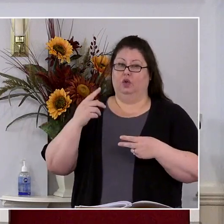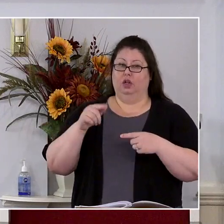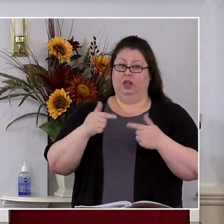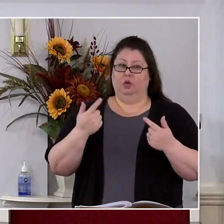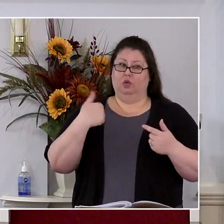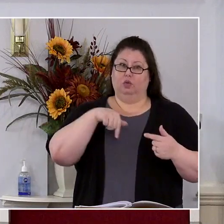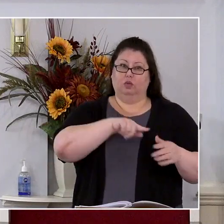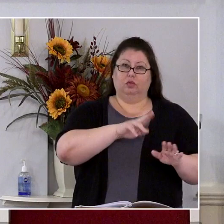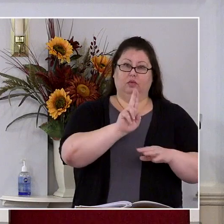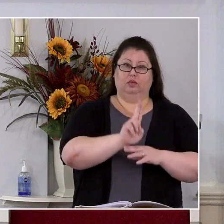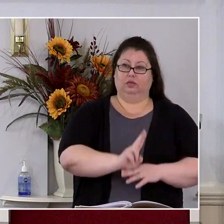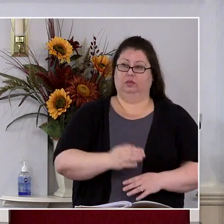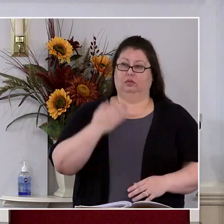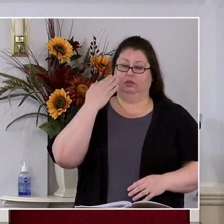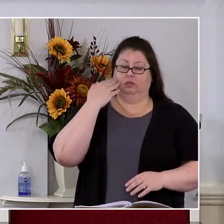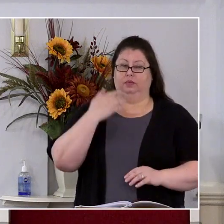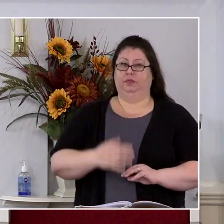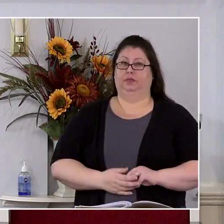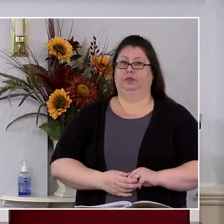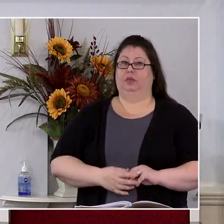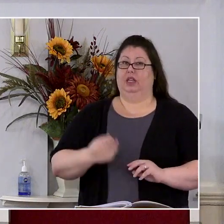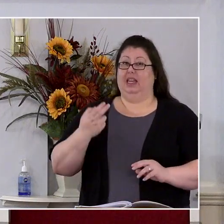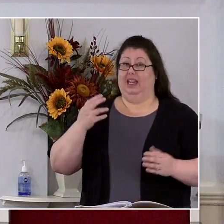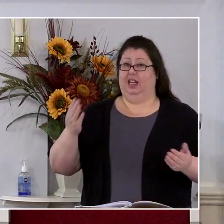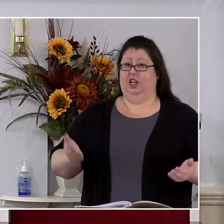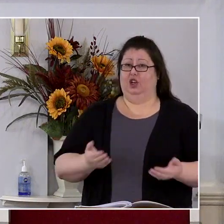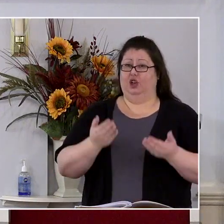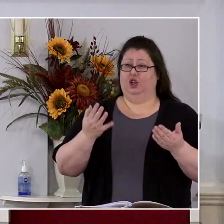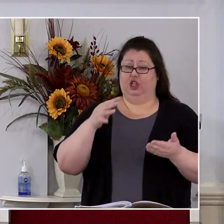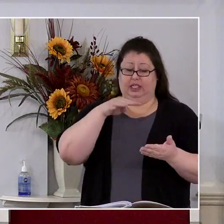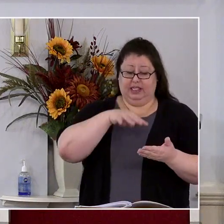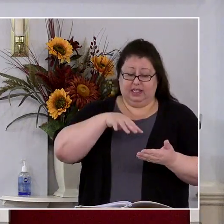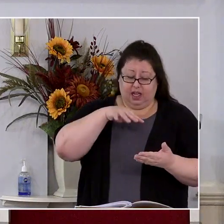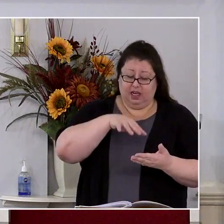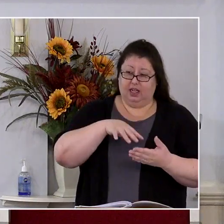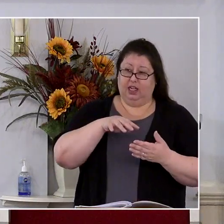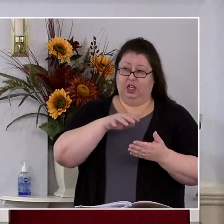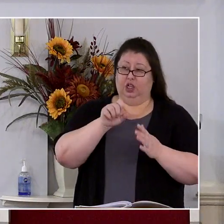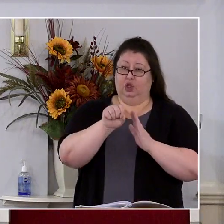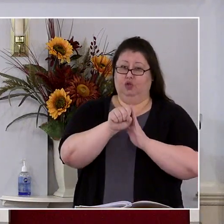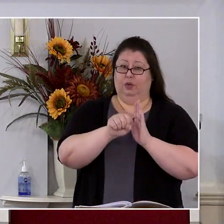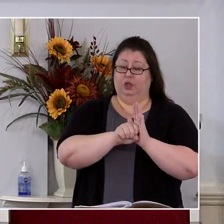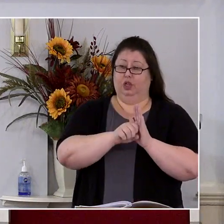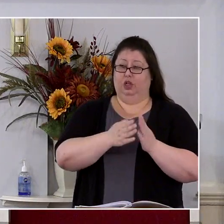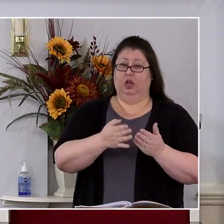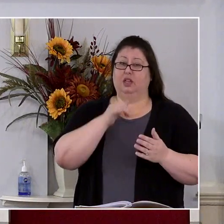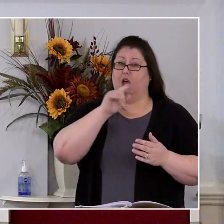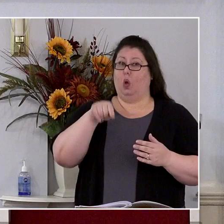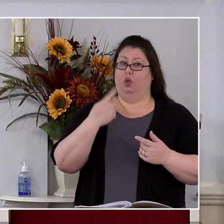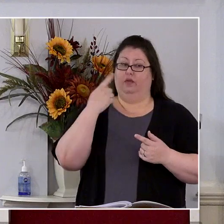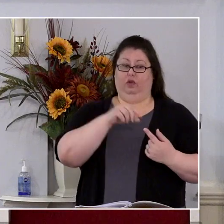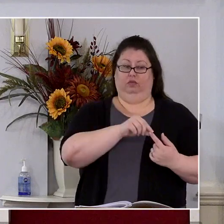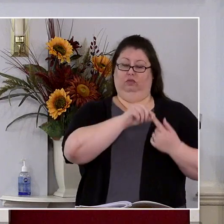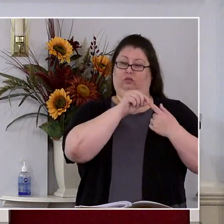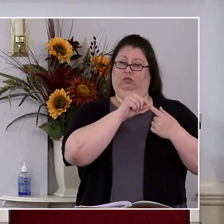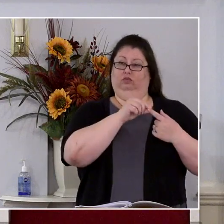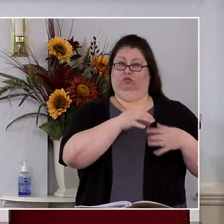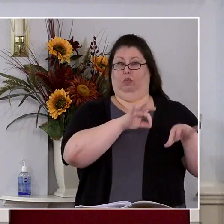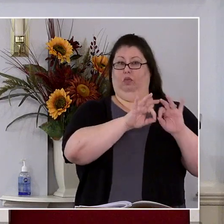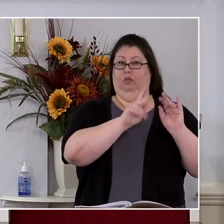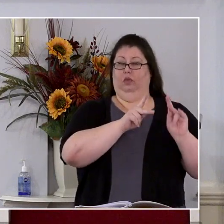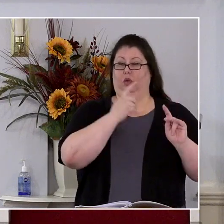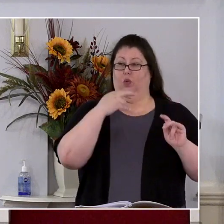us. He encouraged the study of Scripture, not just among the elite or the